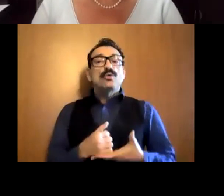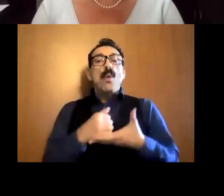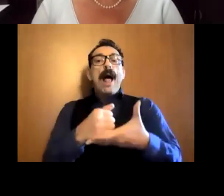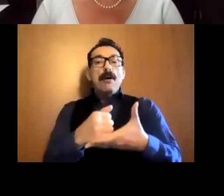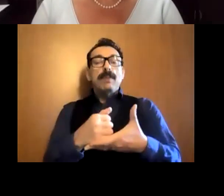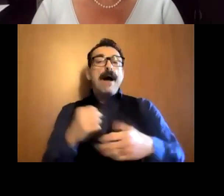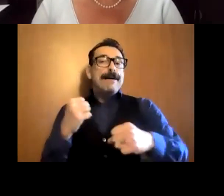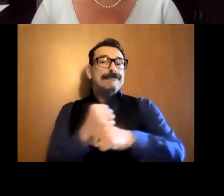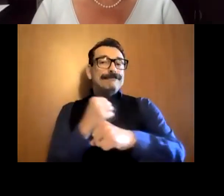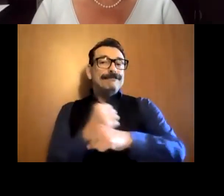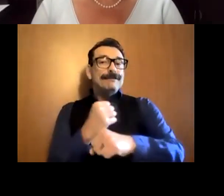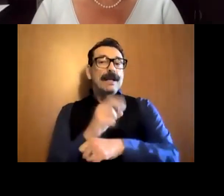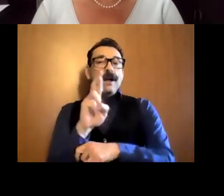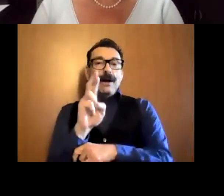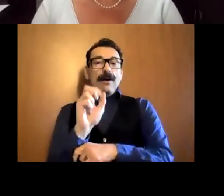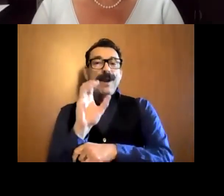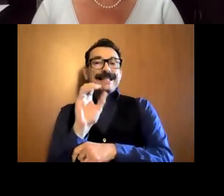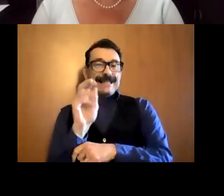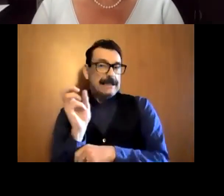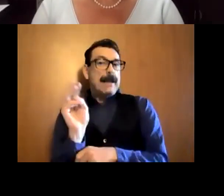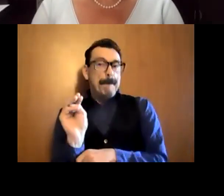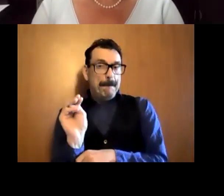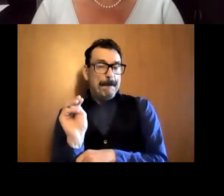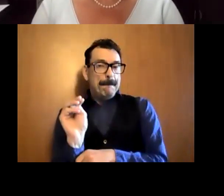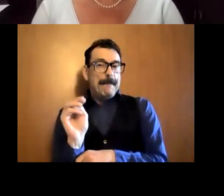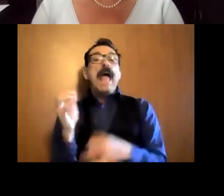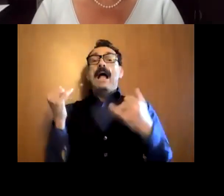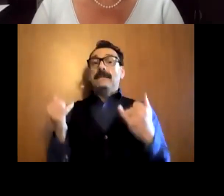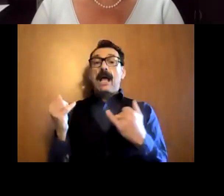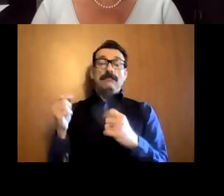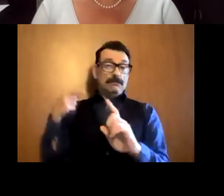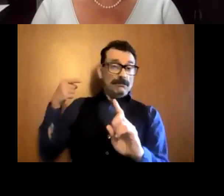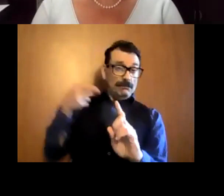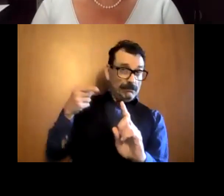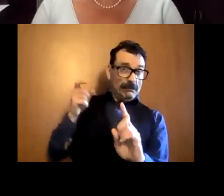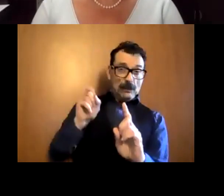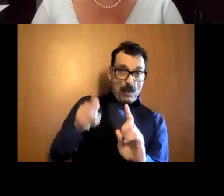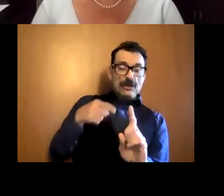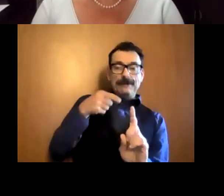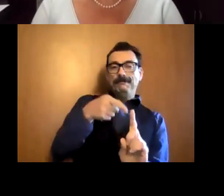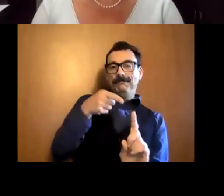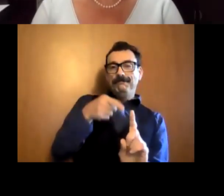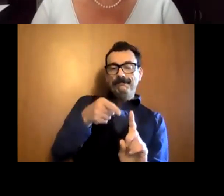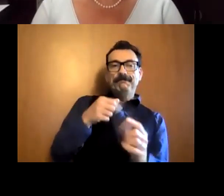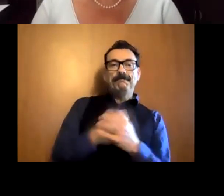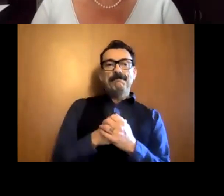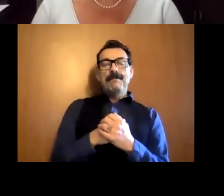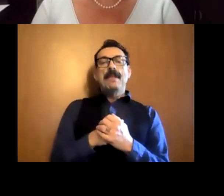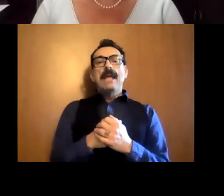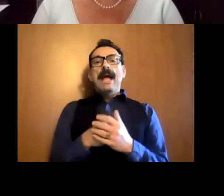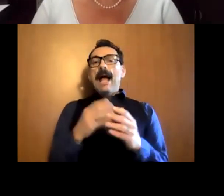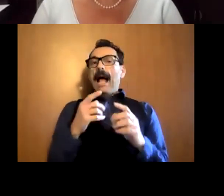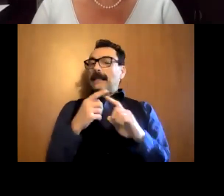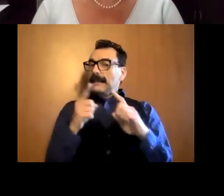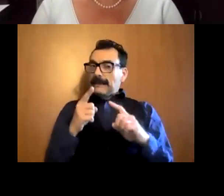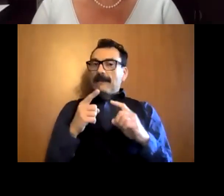in sort of going back to the question, all this, you know, the social determinants of health, racism, weigh on